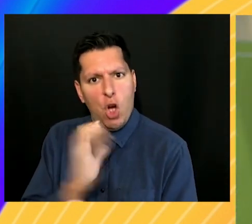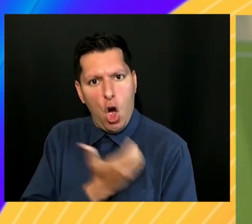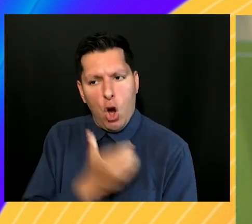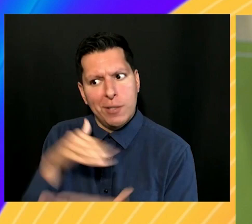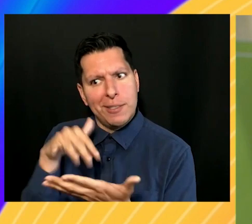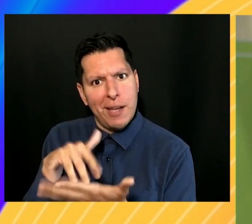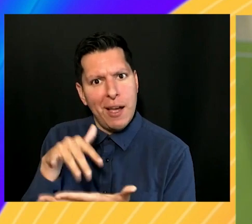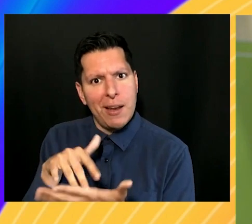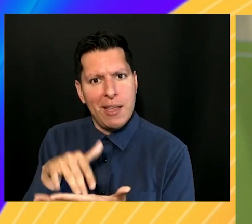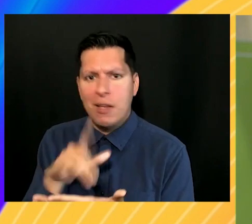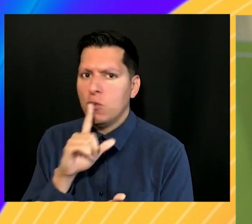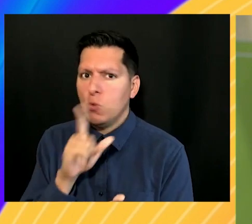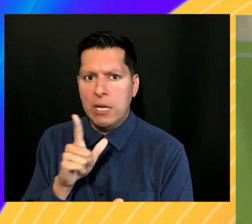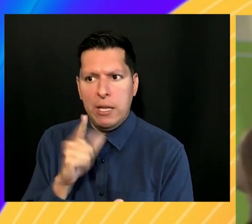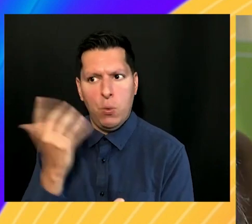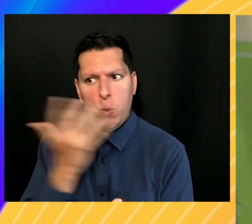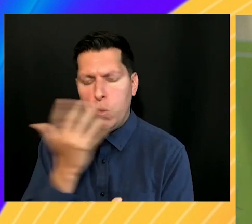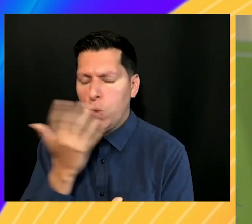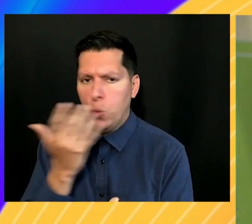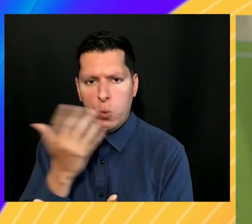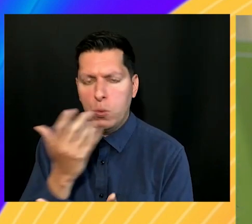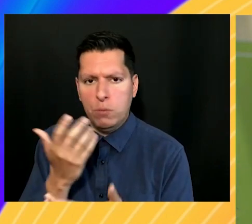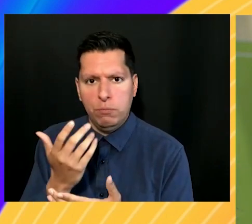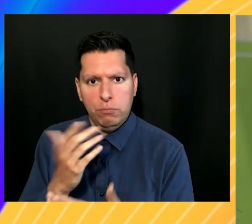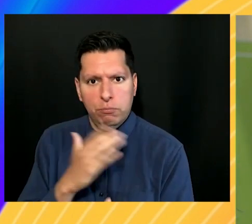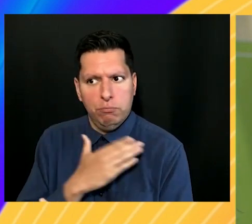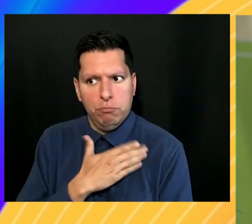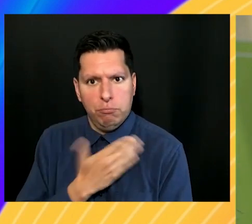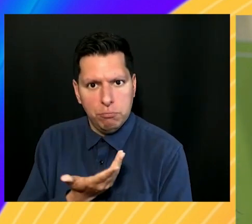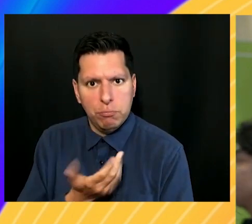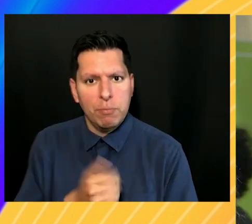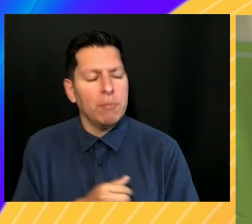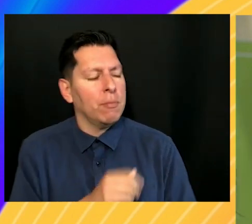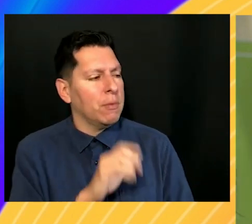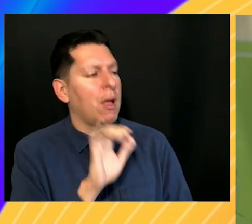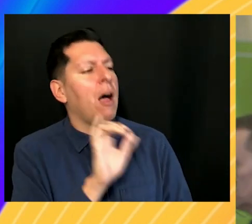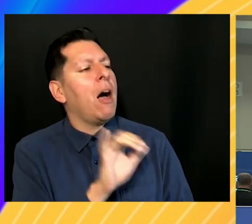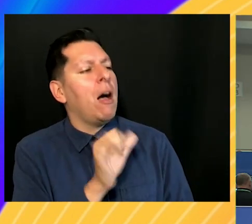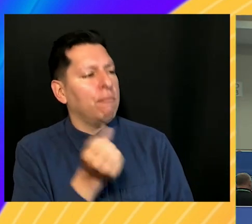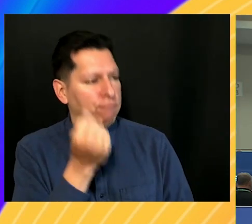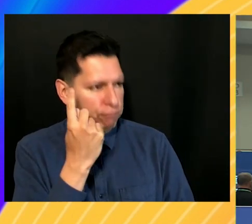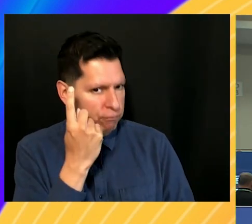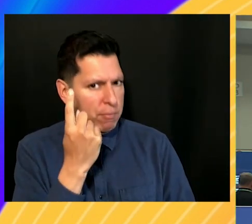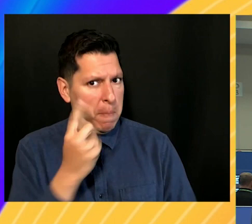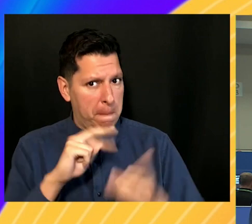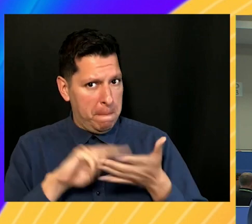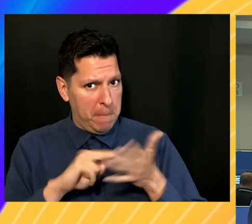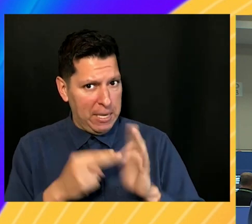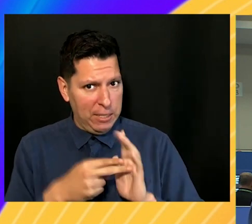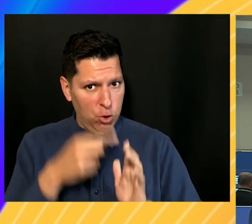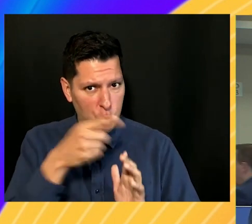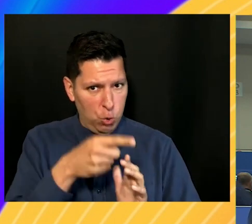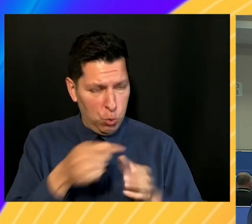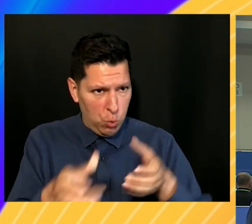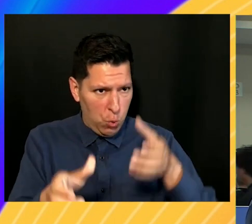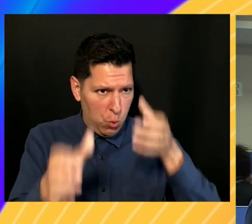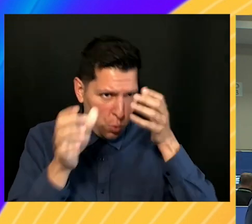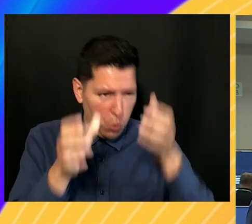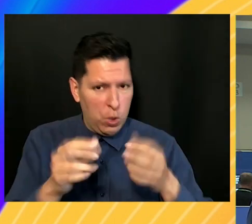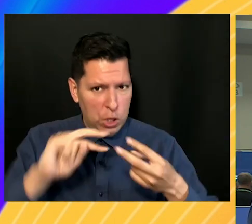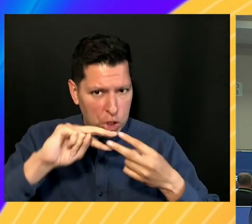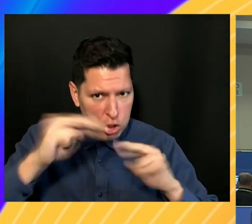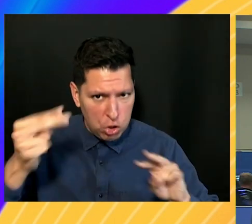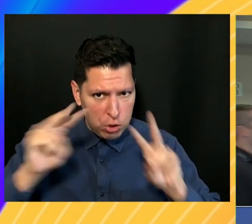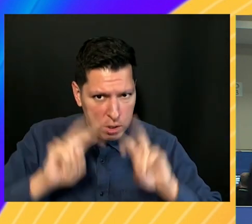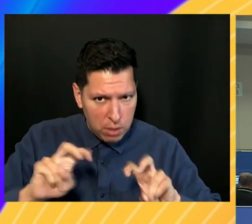incredibly appealing. Does that make sense? It does. And so you specialize in genomics, you specialize in